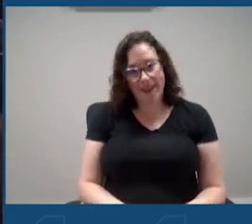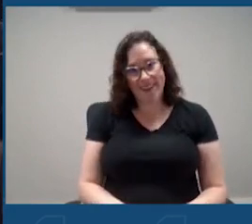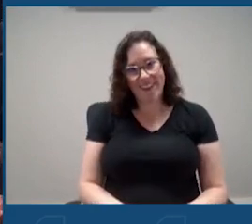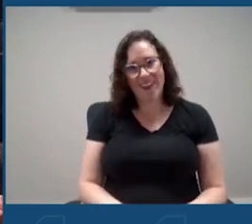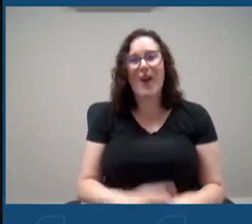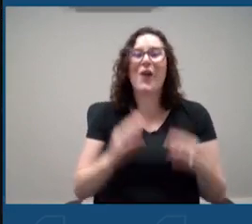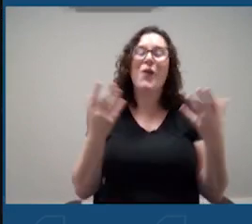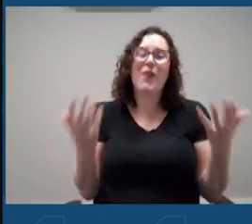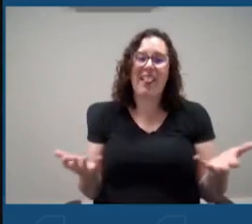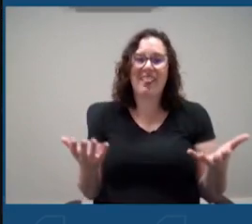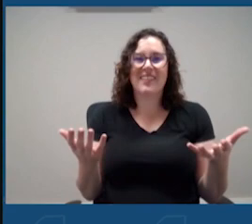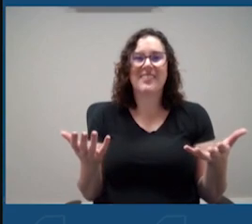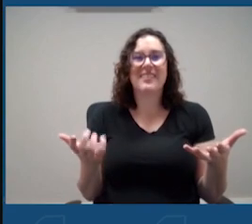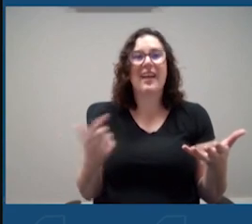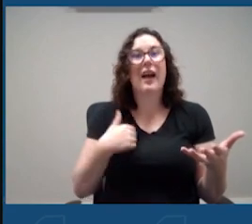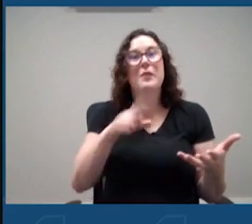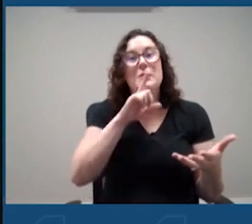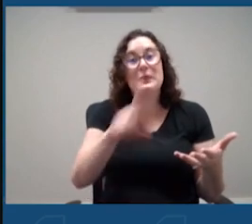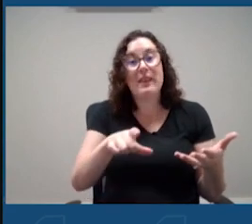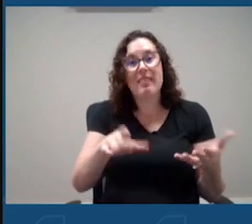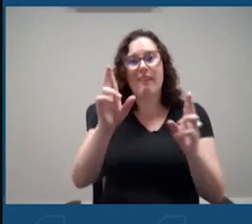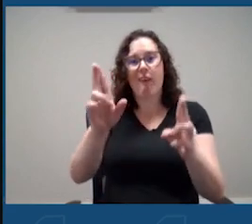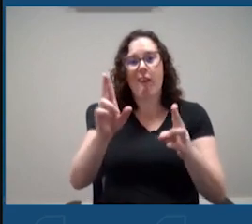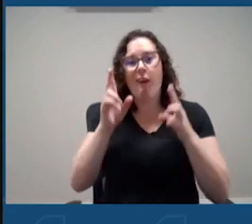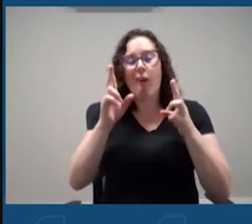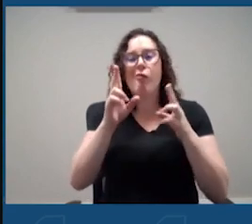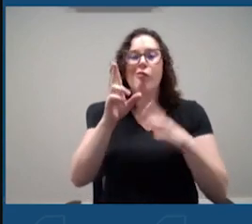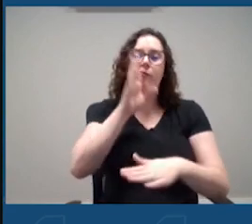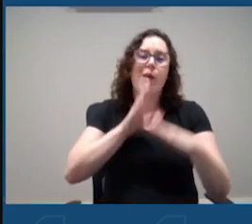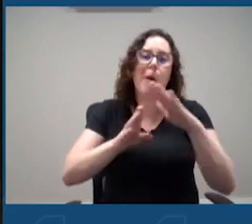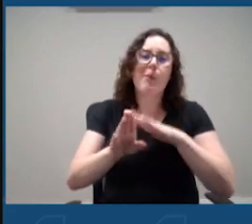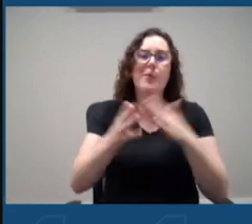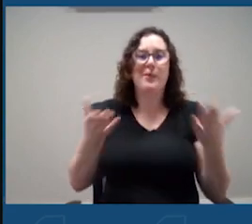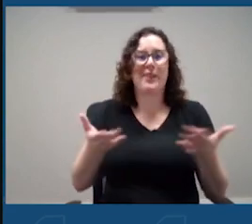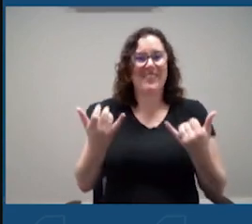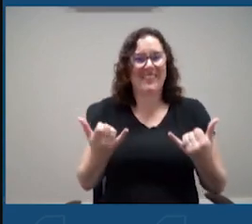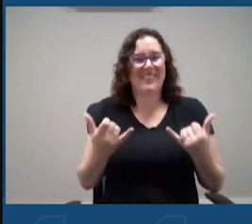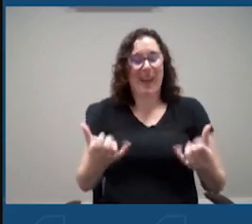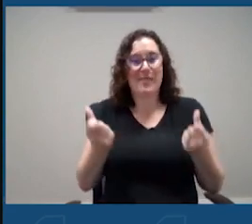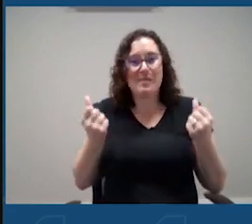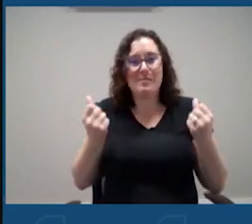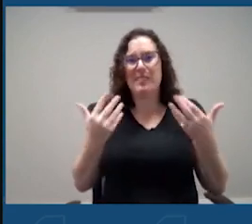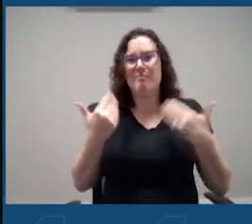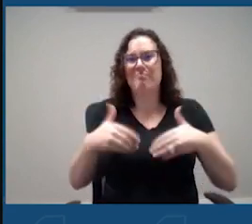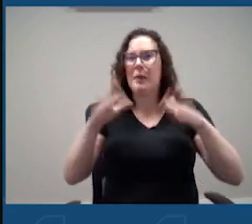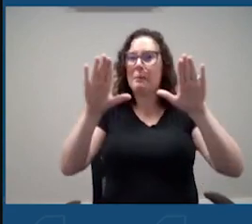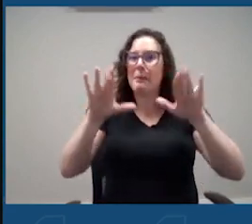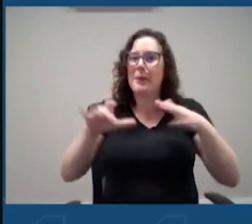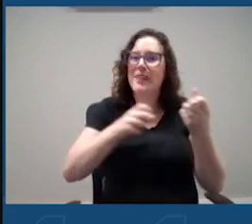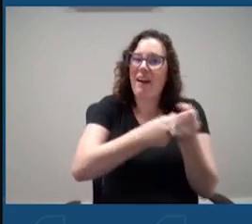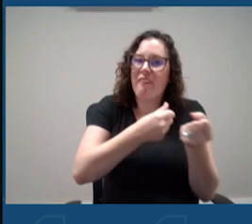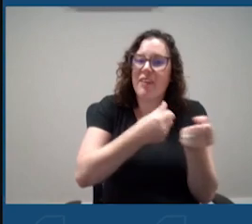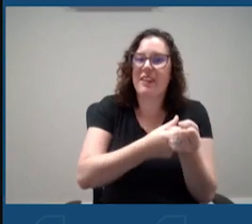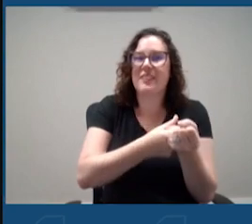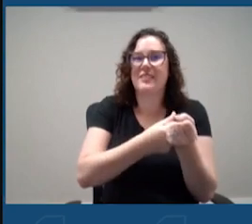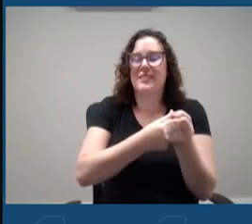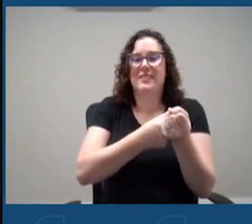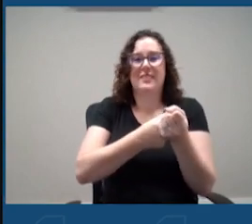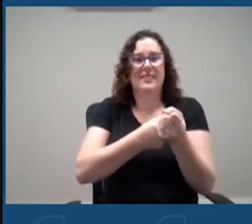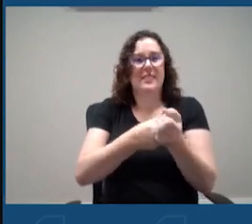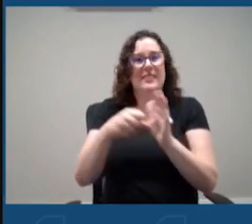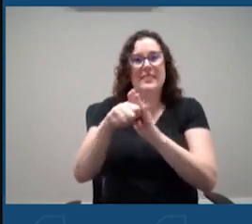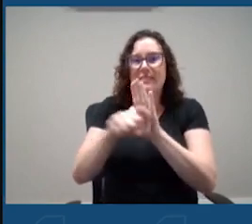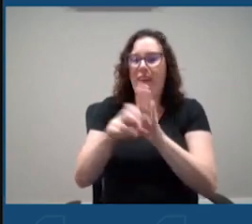Well, I'm really honored and humbled to be here today among so many amazing advocates and amazing state